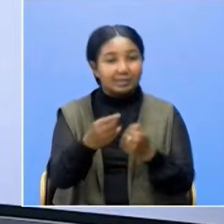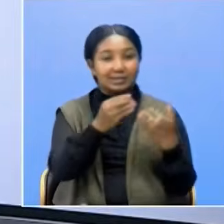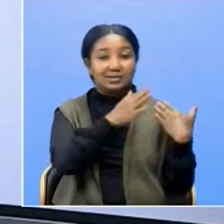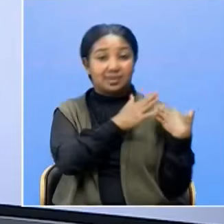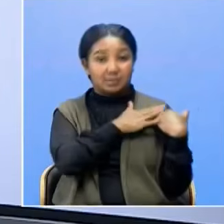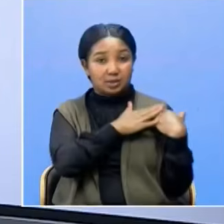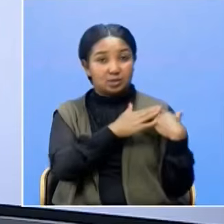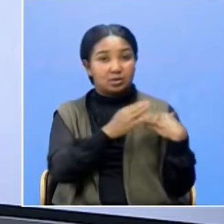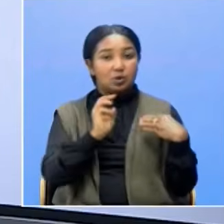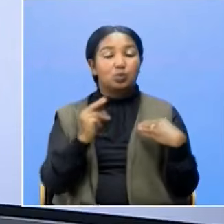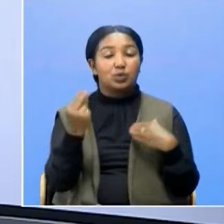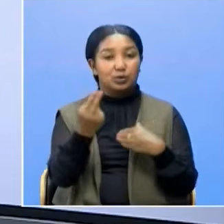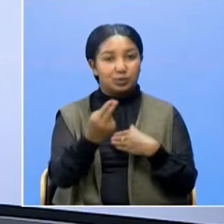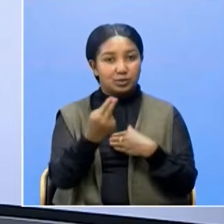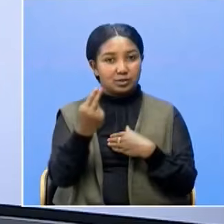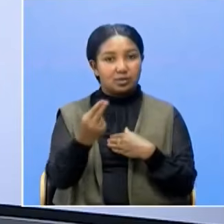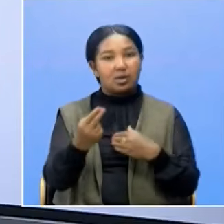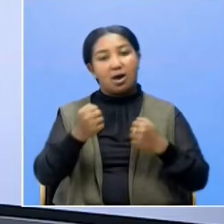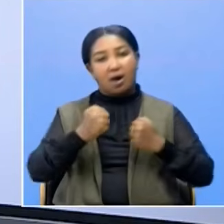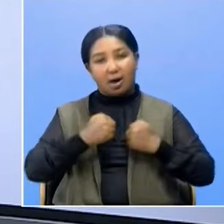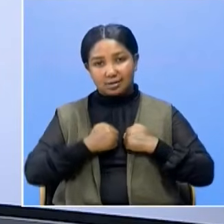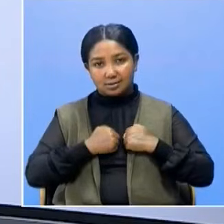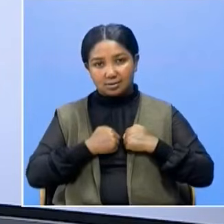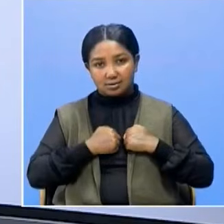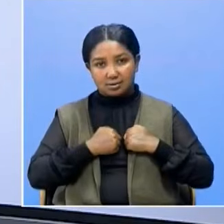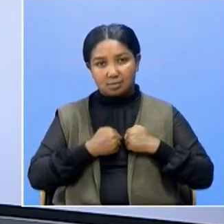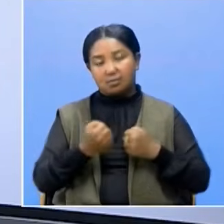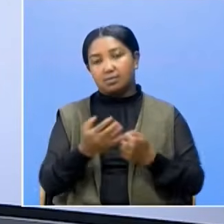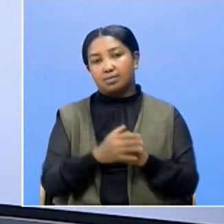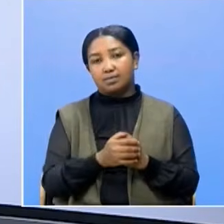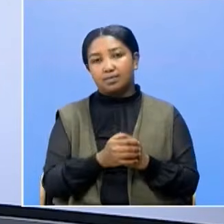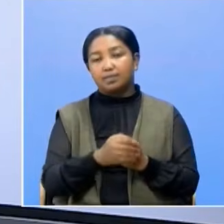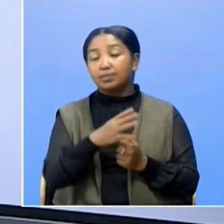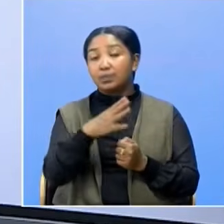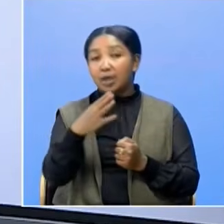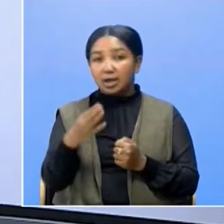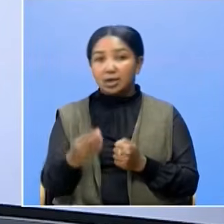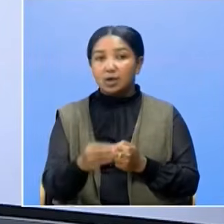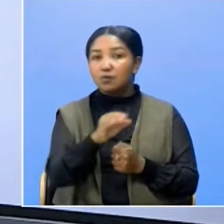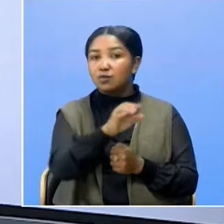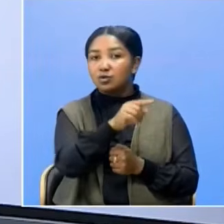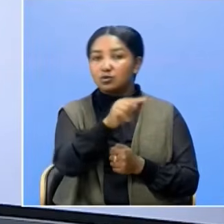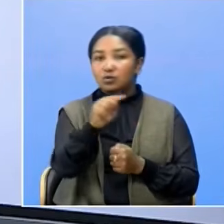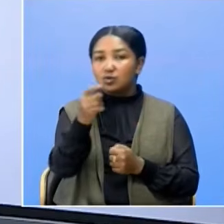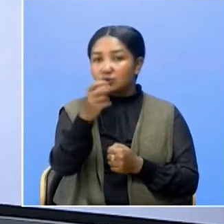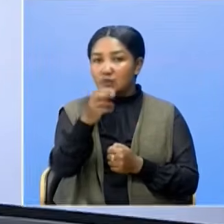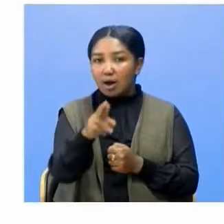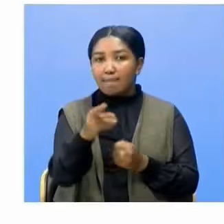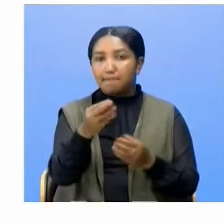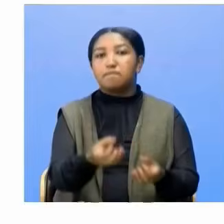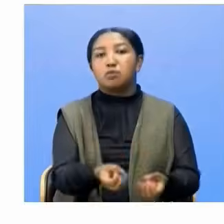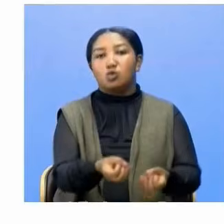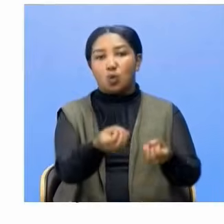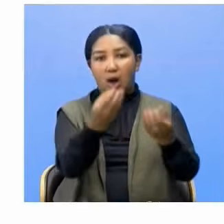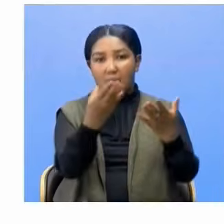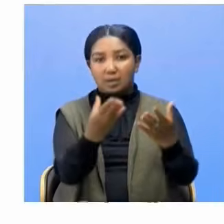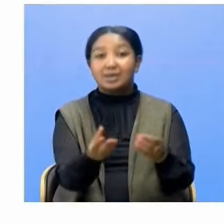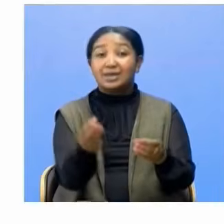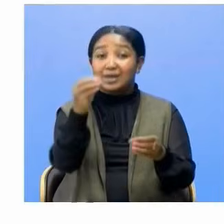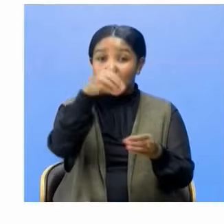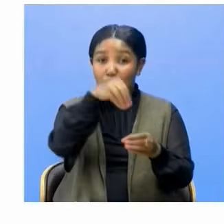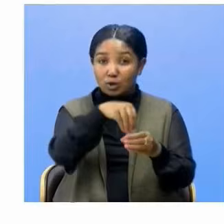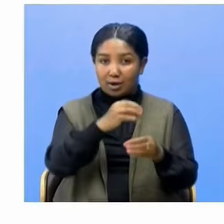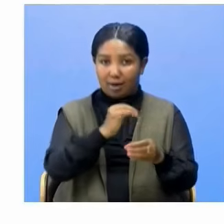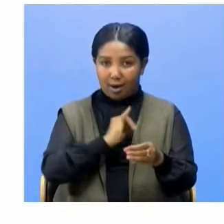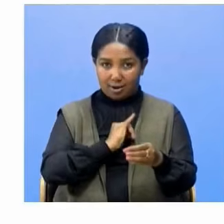subjects, we use what? Has as an auxiliary. And for those that are plural, including